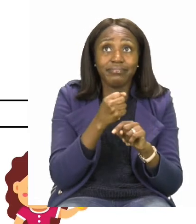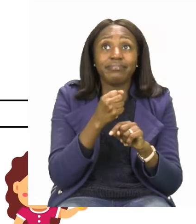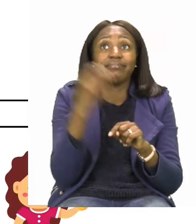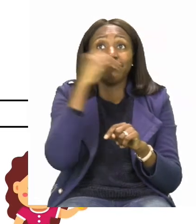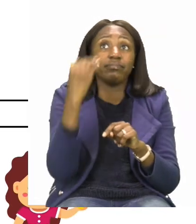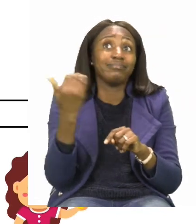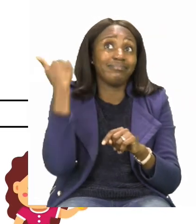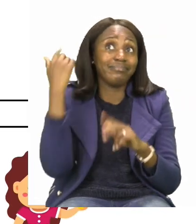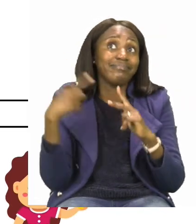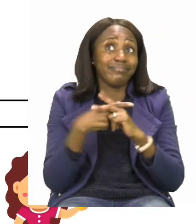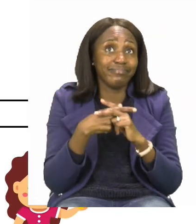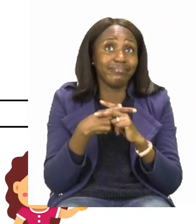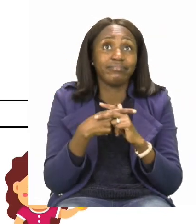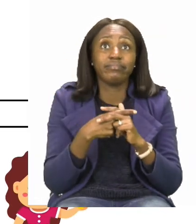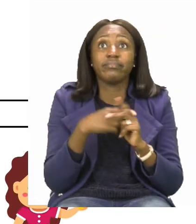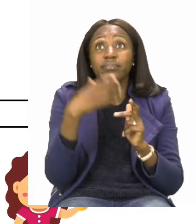ate, had,